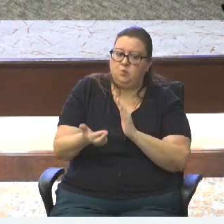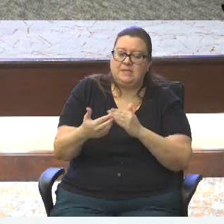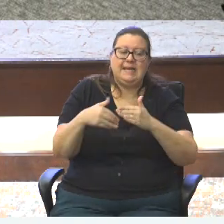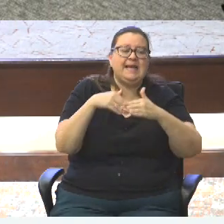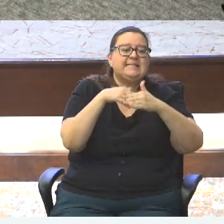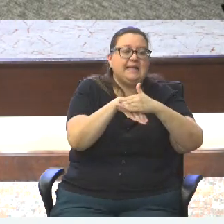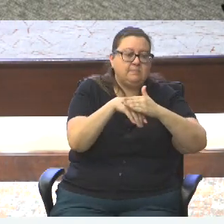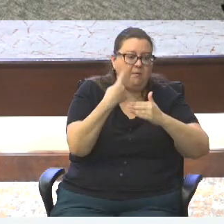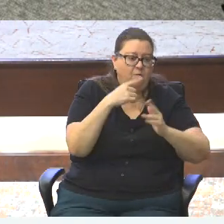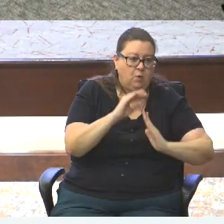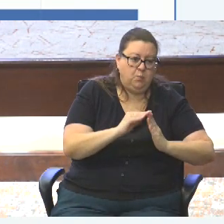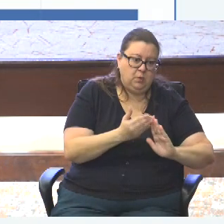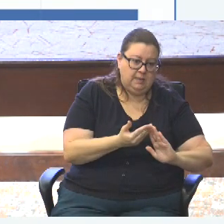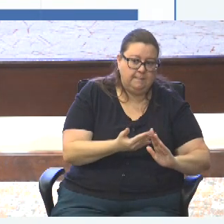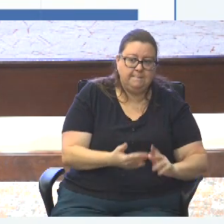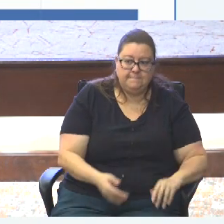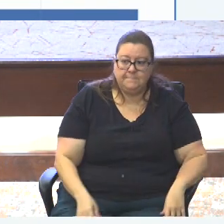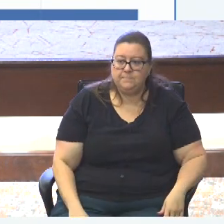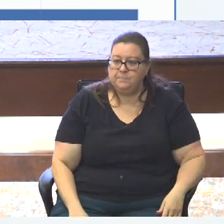community.